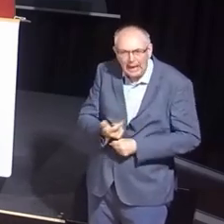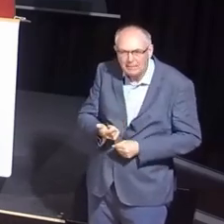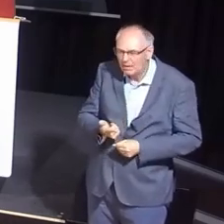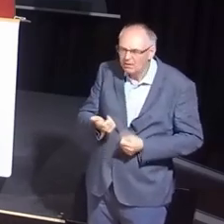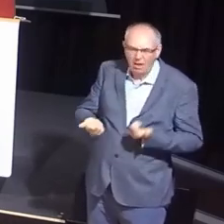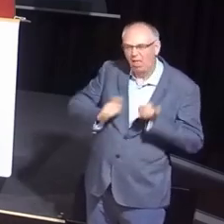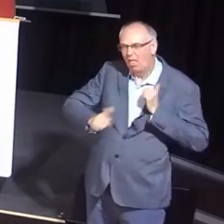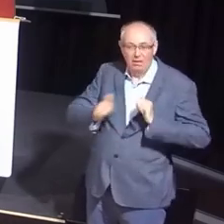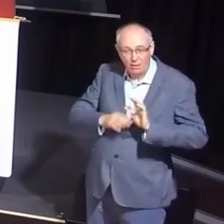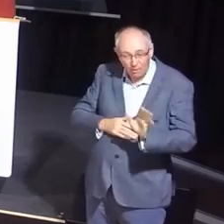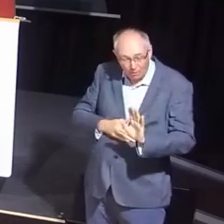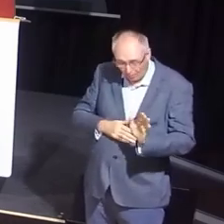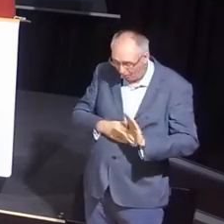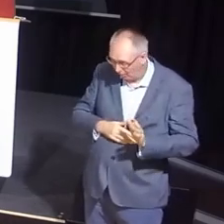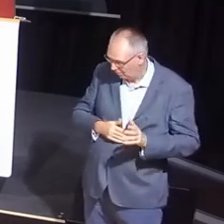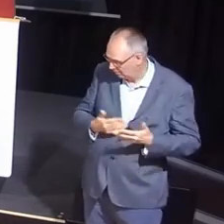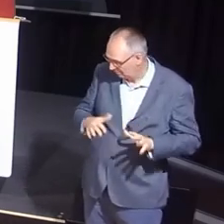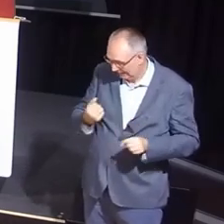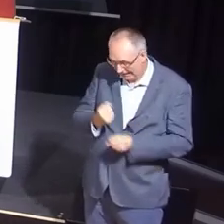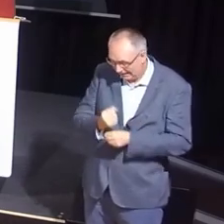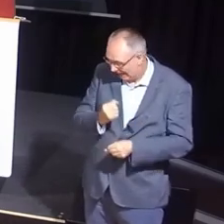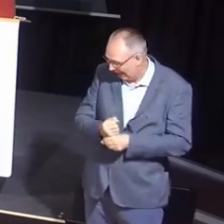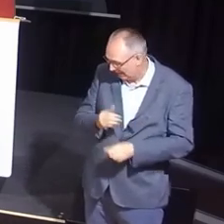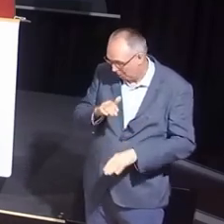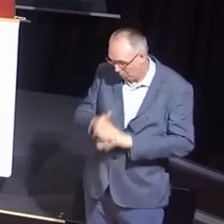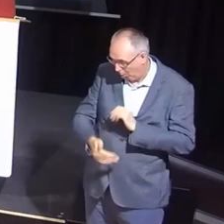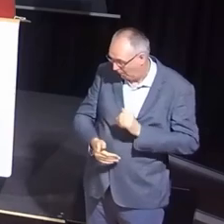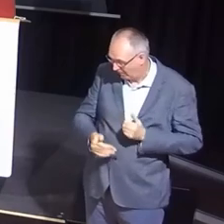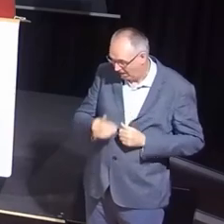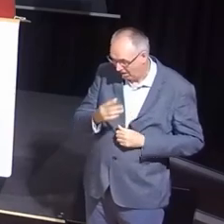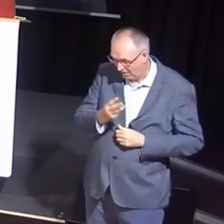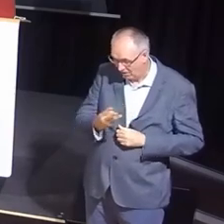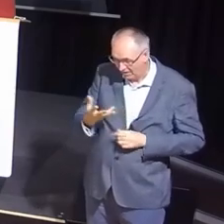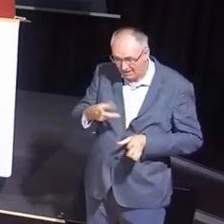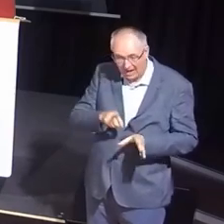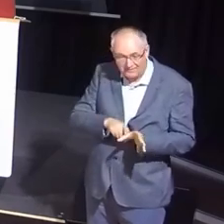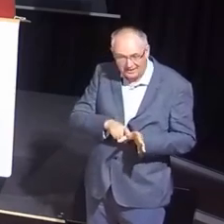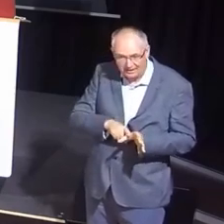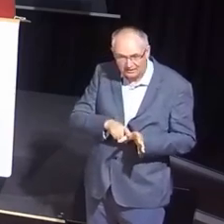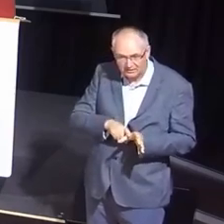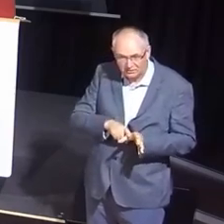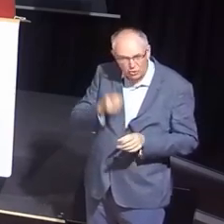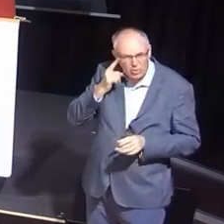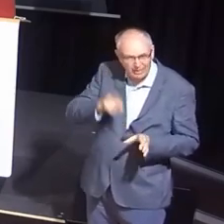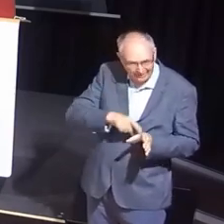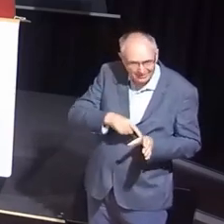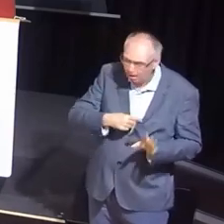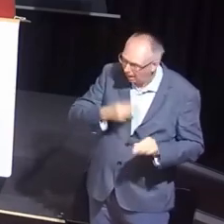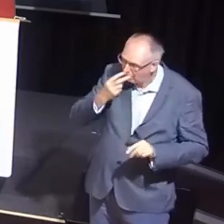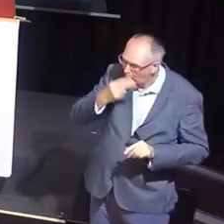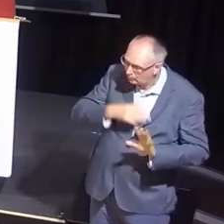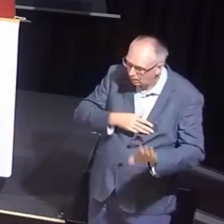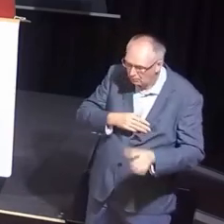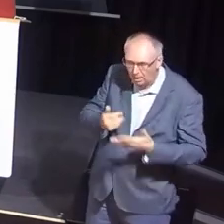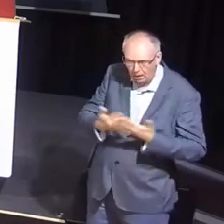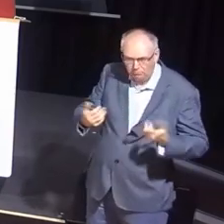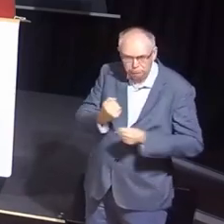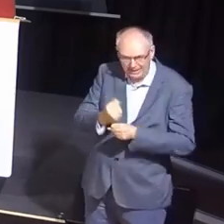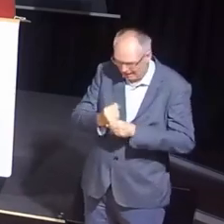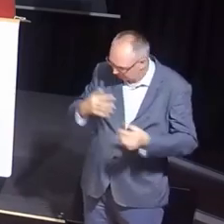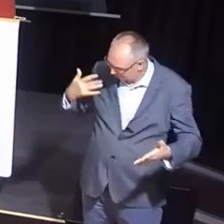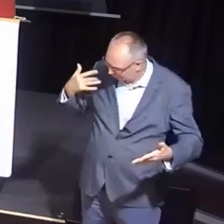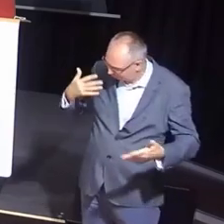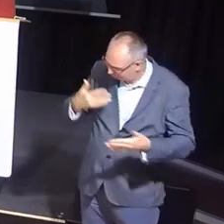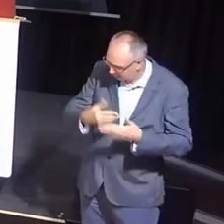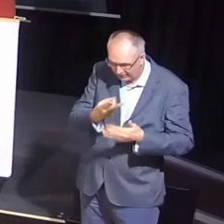but I've played games for over 35 years because I'm older than I look, and I've played them a lot, and I